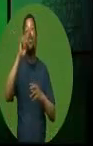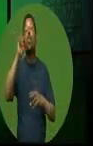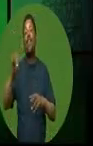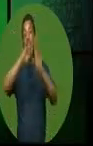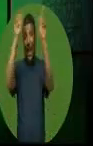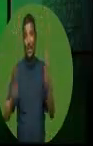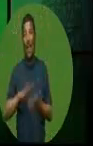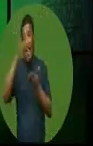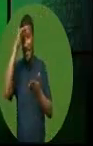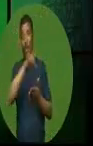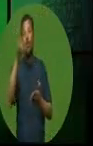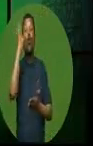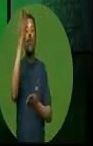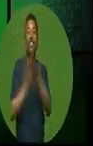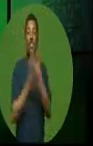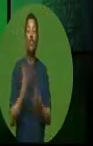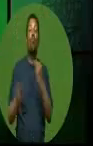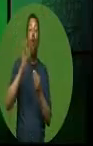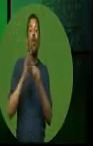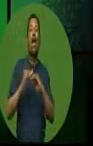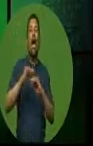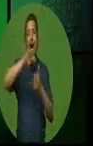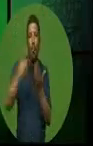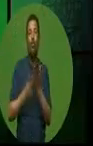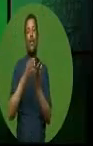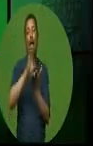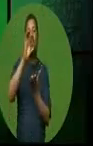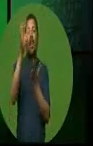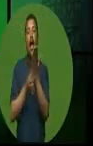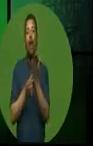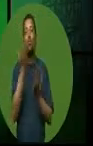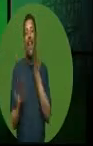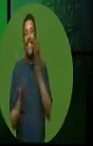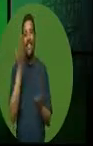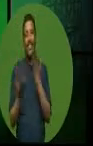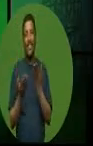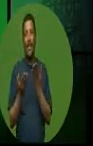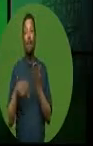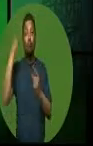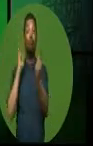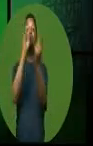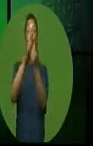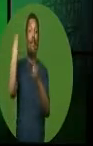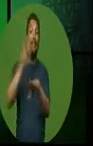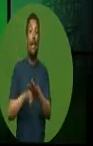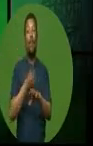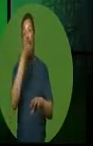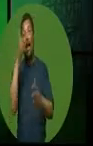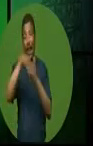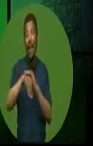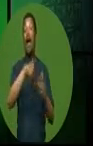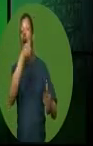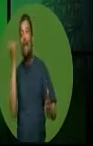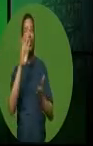non-plasma lesson, you will discuss more about the capital account balance. So see you next time in another